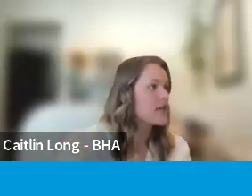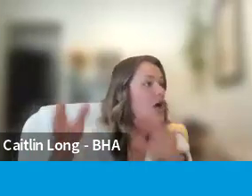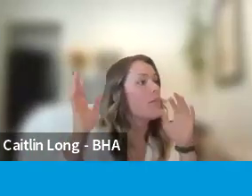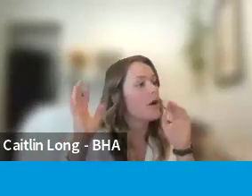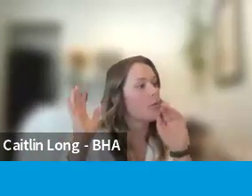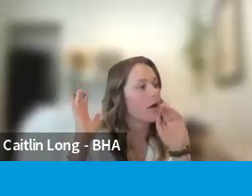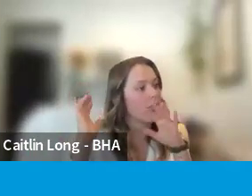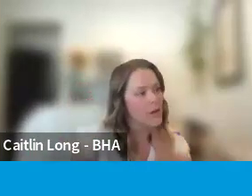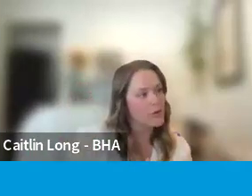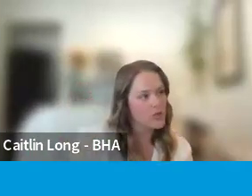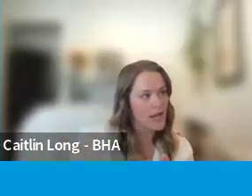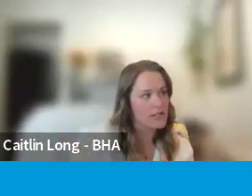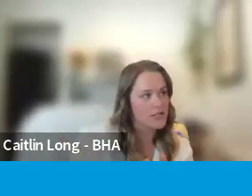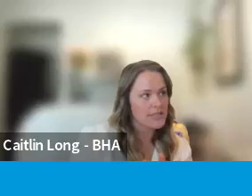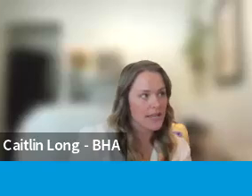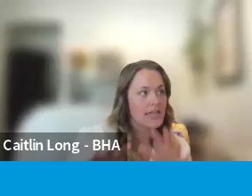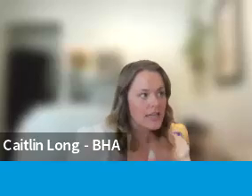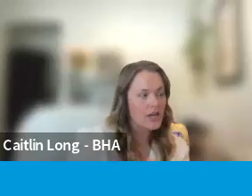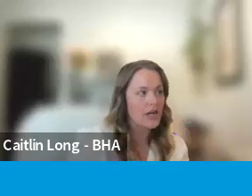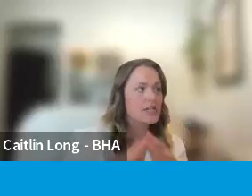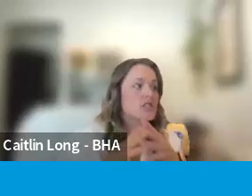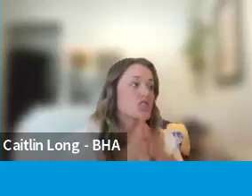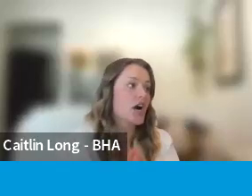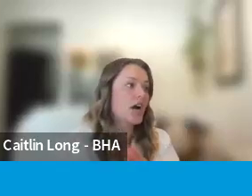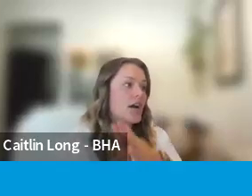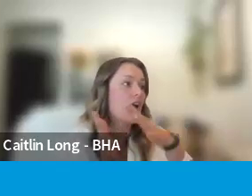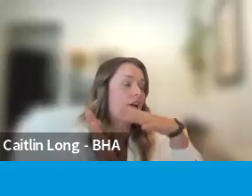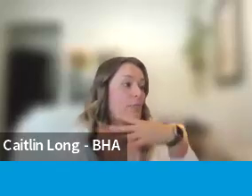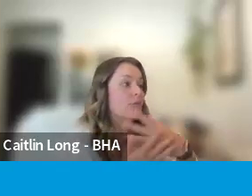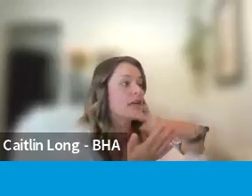on this. But what they were trying to say here is to